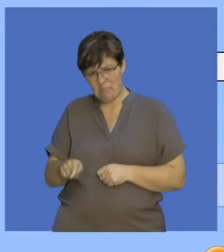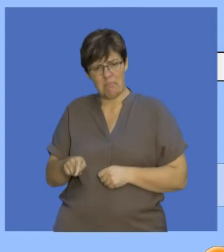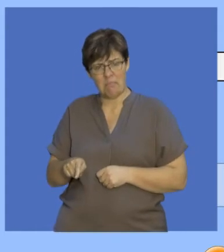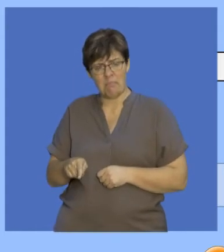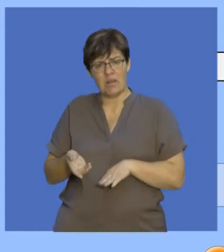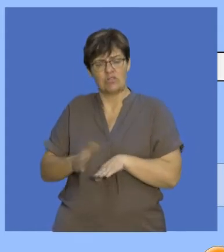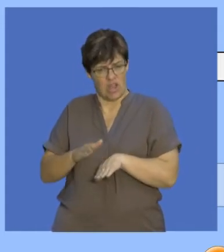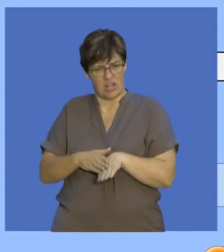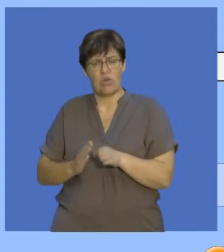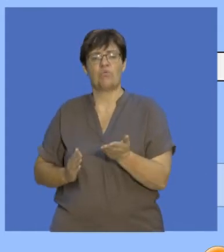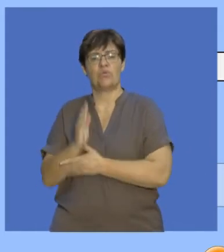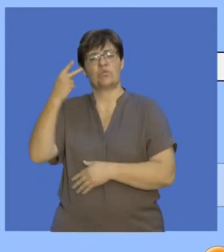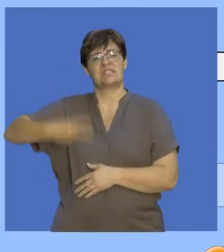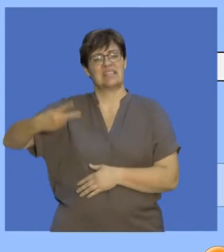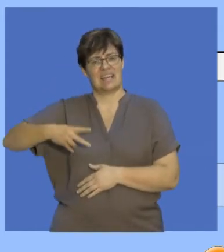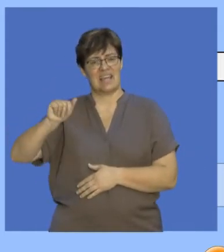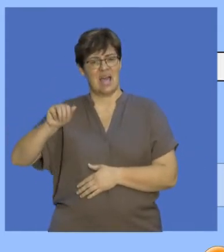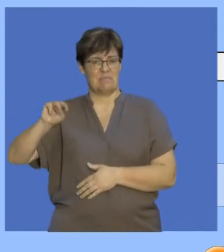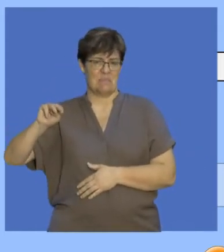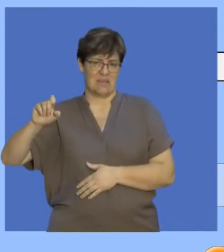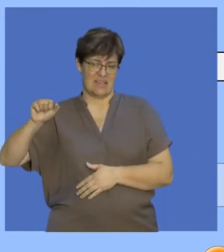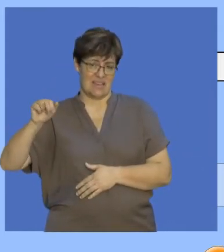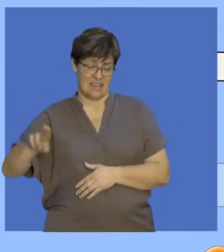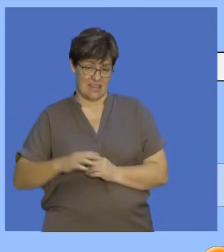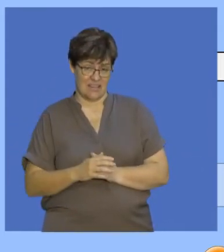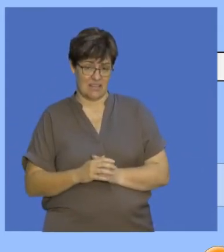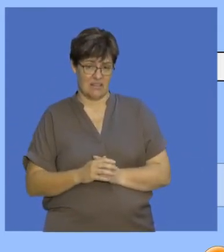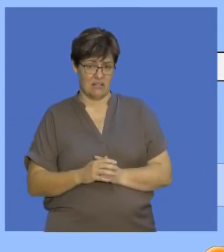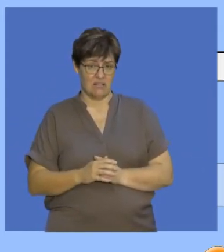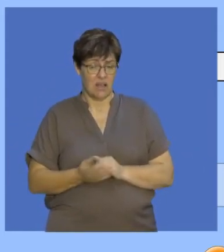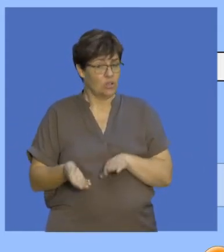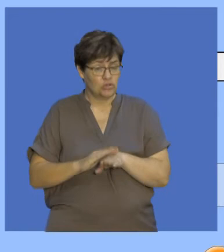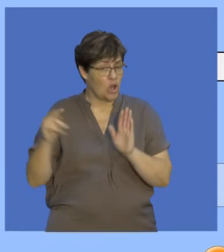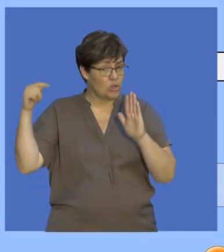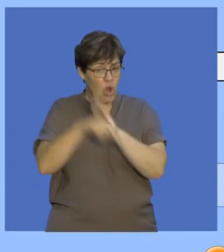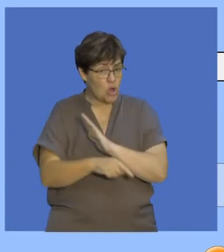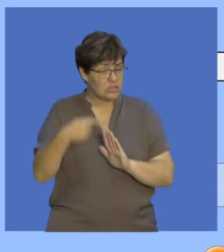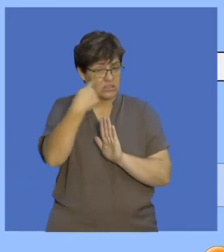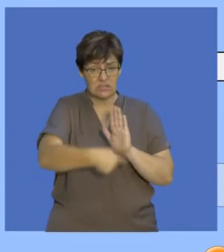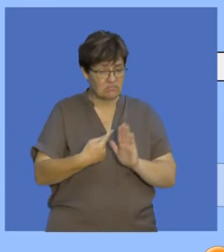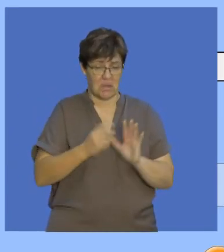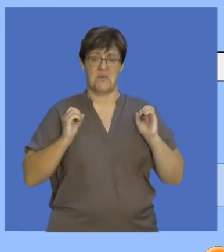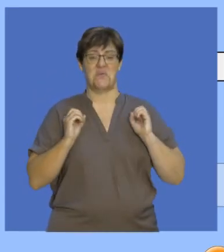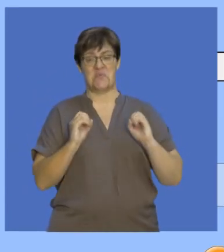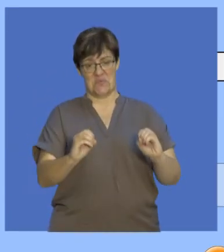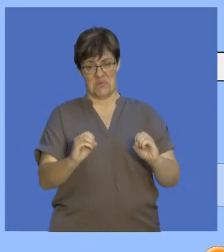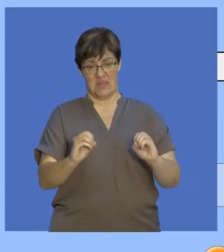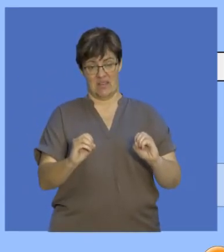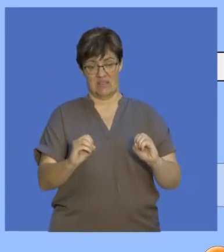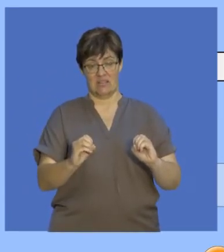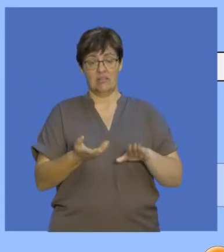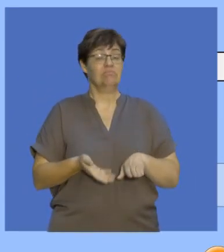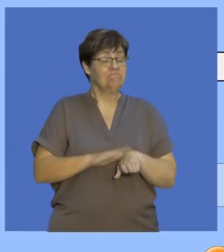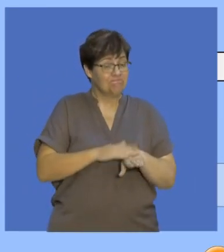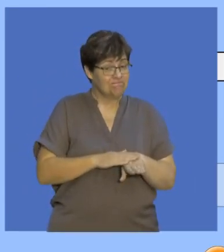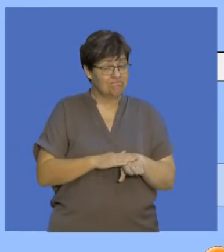amount of charge passing through the second ammeter. So is there any charges lost in this circuit? Definitely not. So the amount of